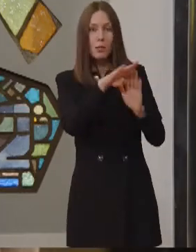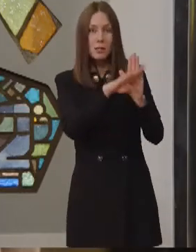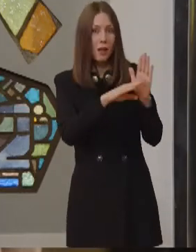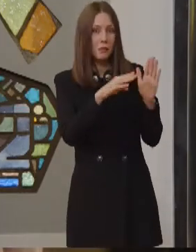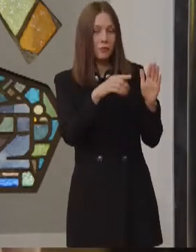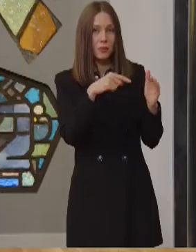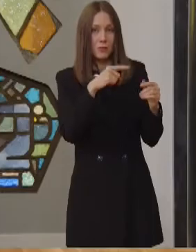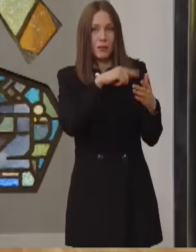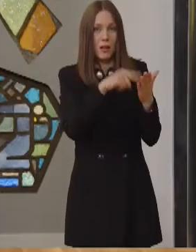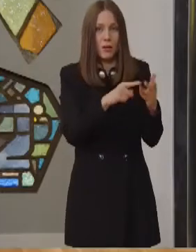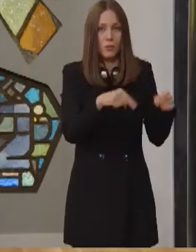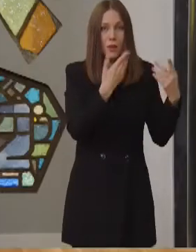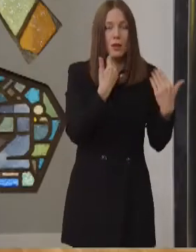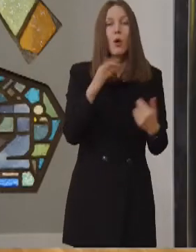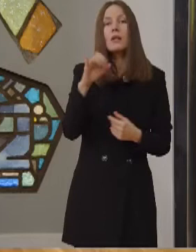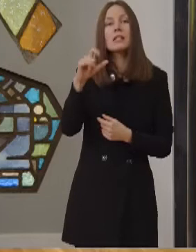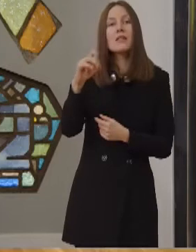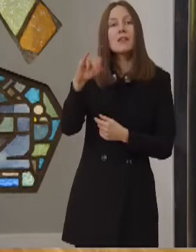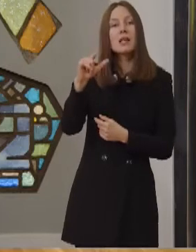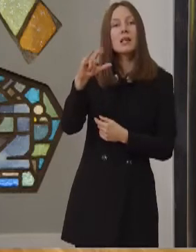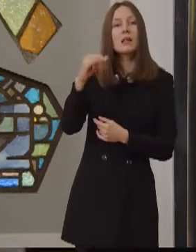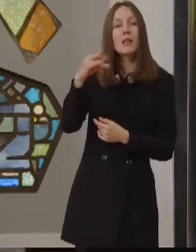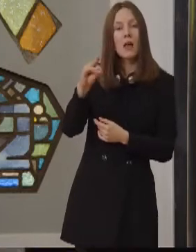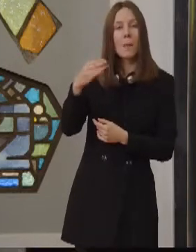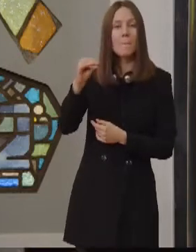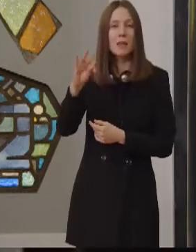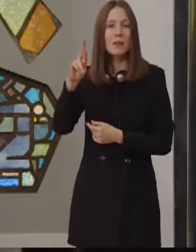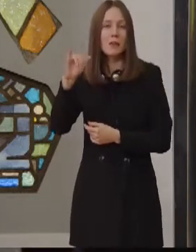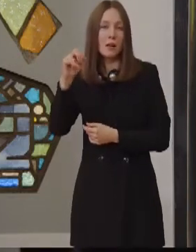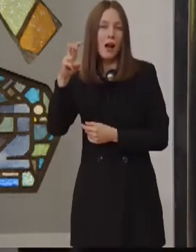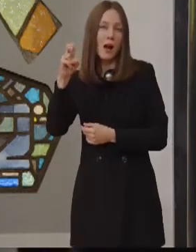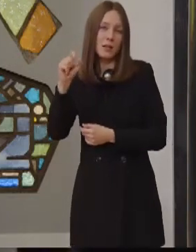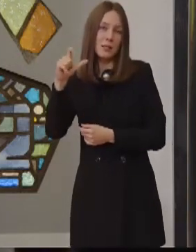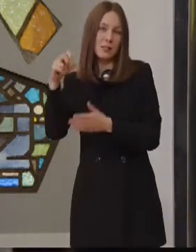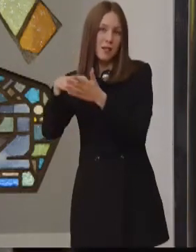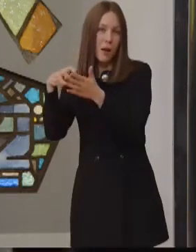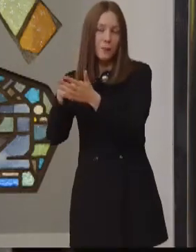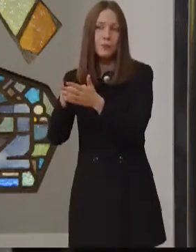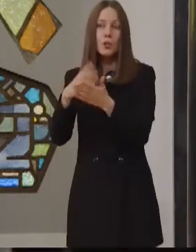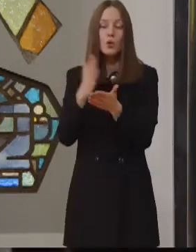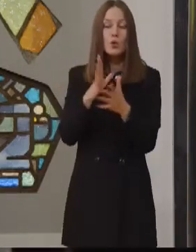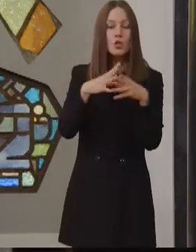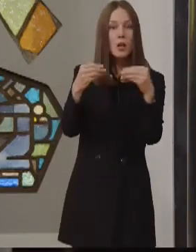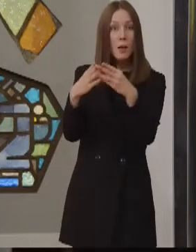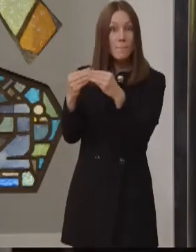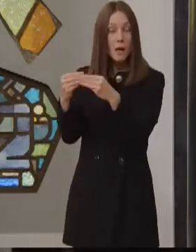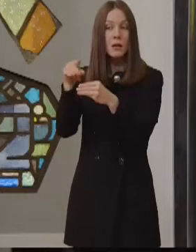on civil marriage. When it comes to the civil marriage, there are families